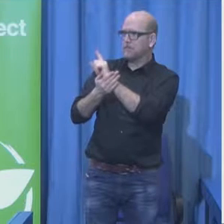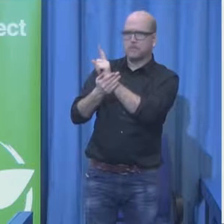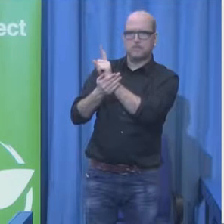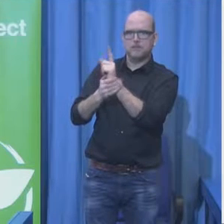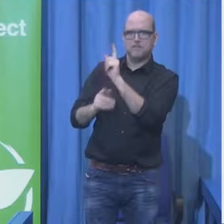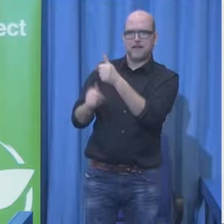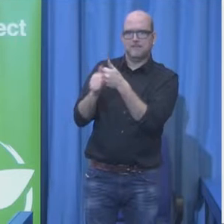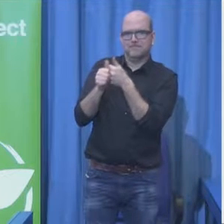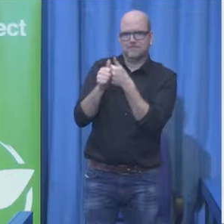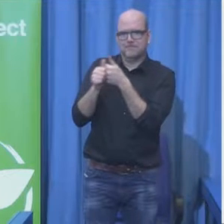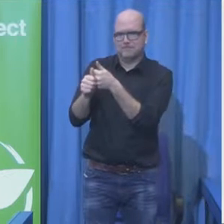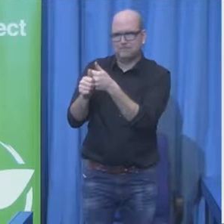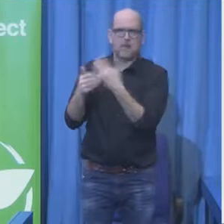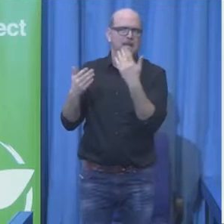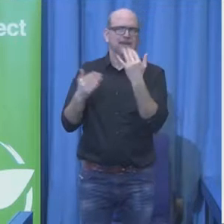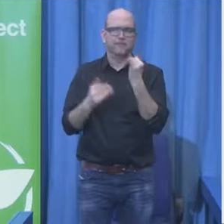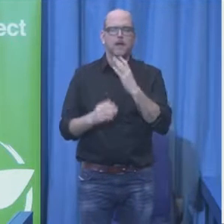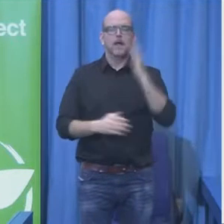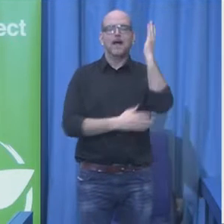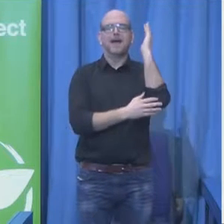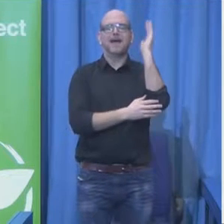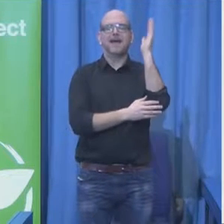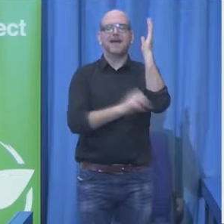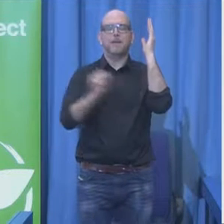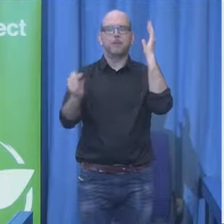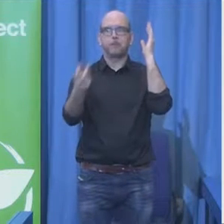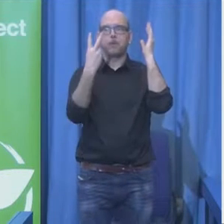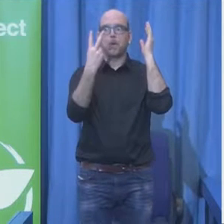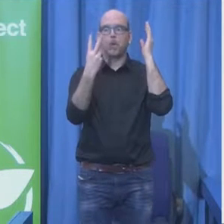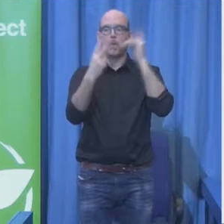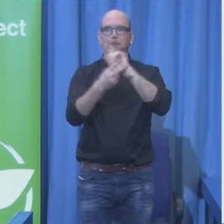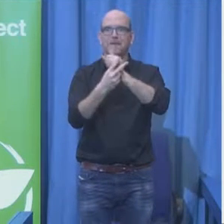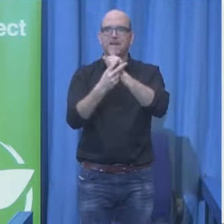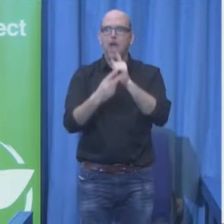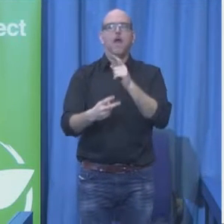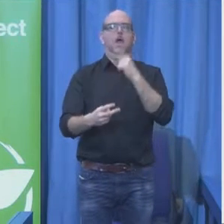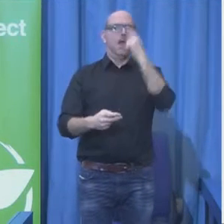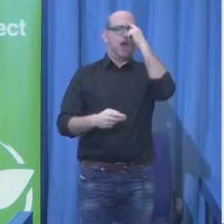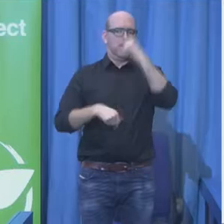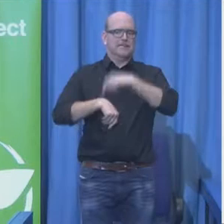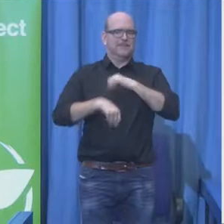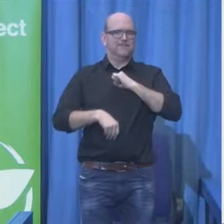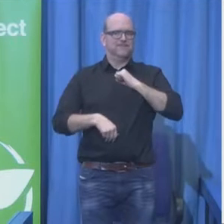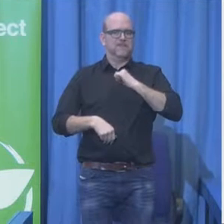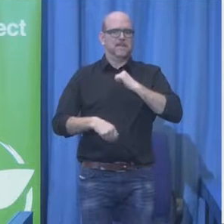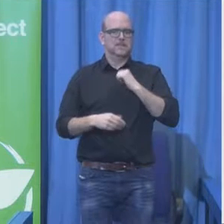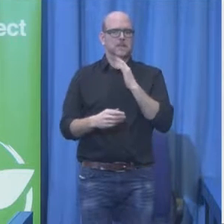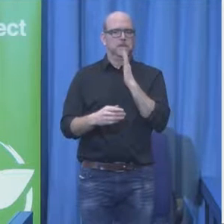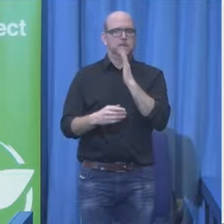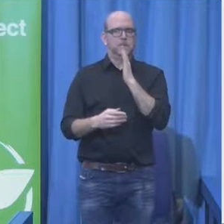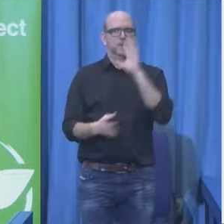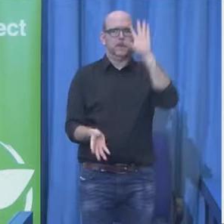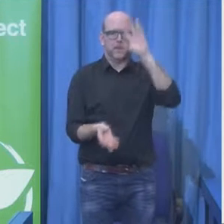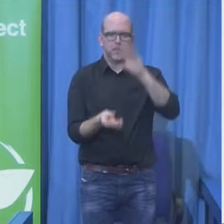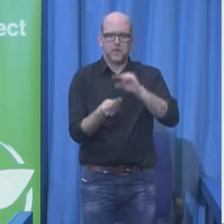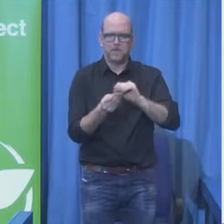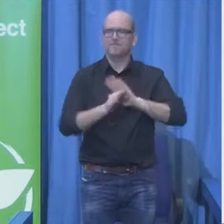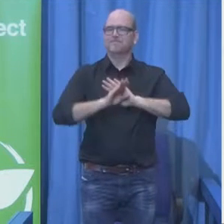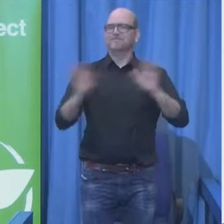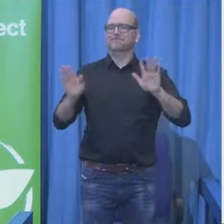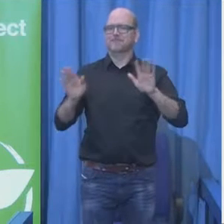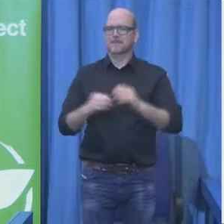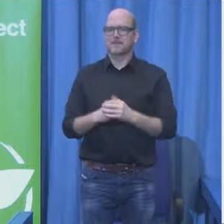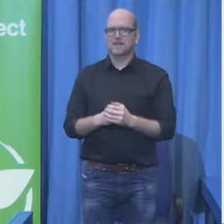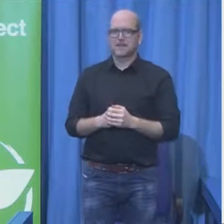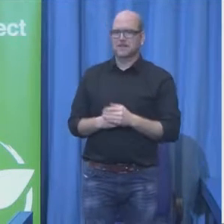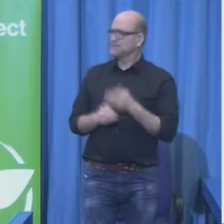present the six speakers. Sitting to my left, Prince Mired Rad Zeid AL-HUSSEIN,